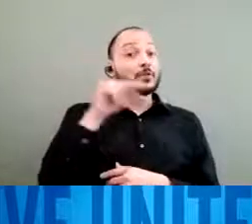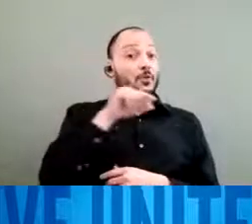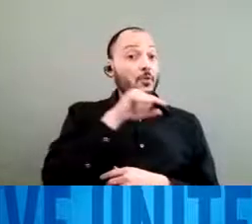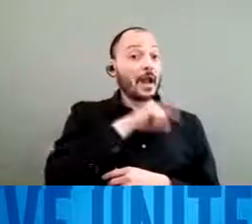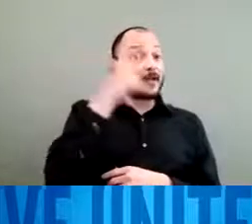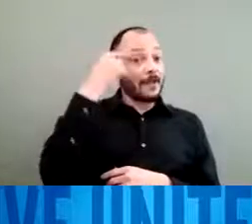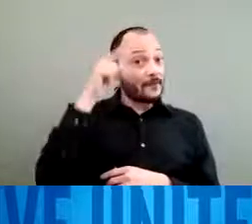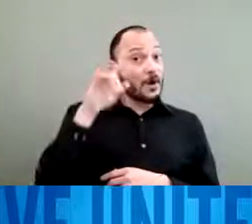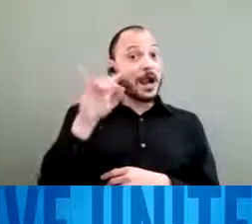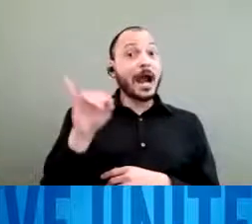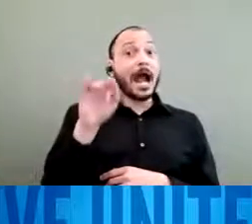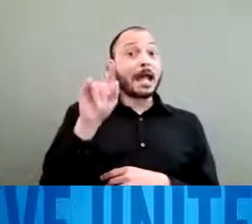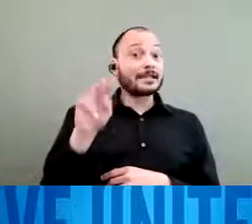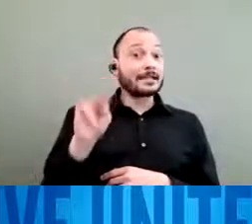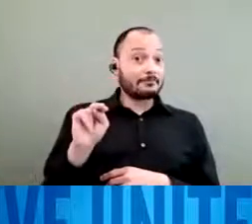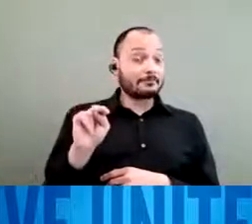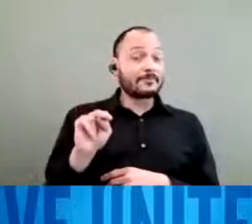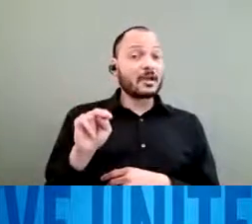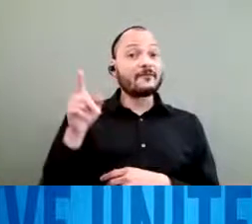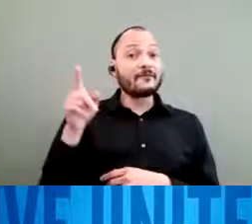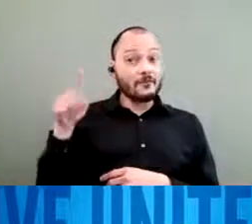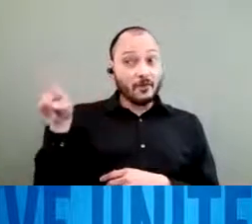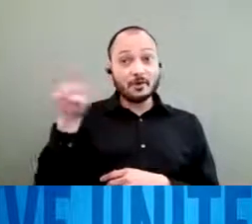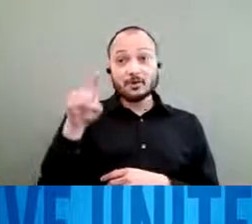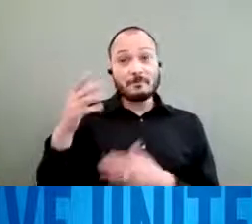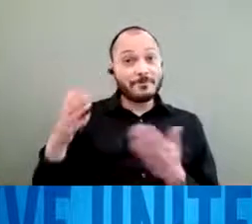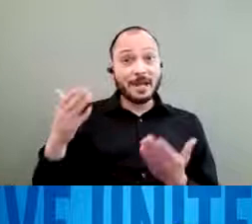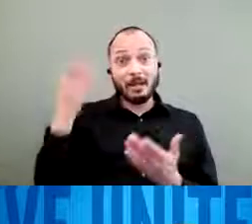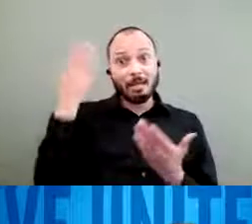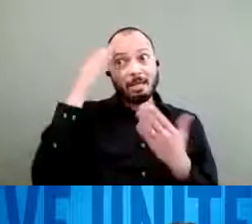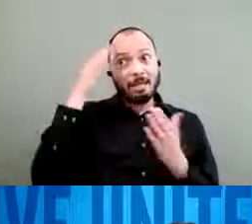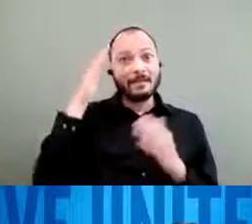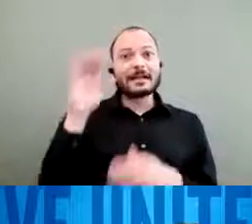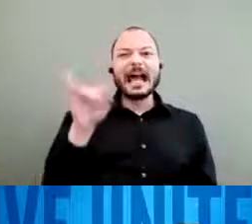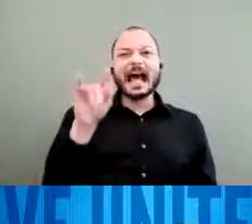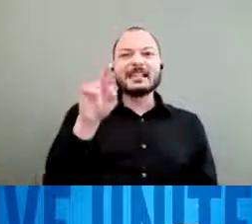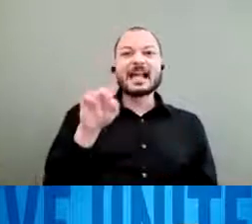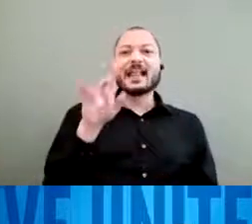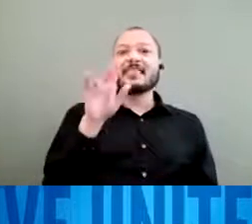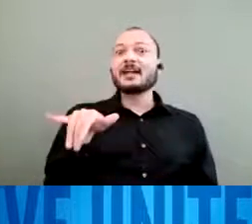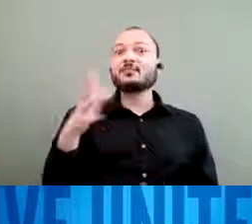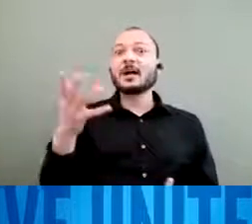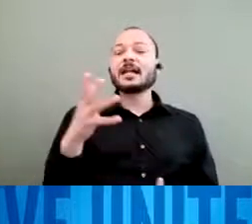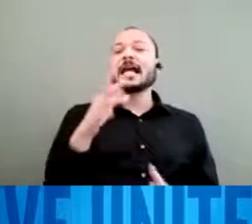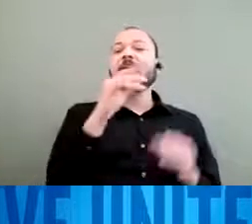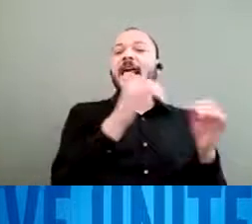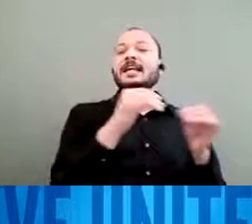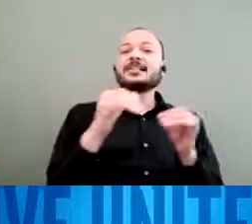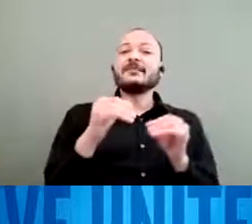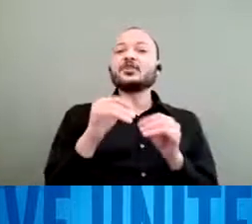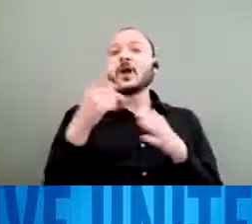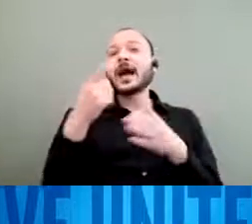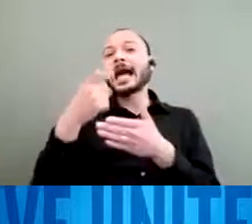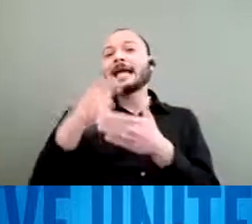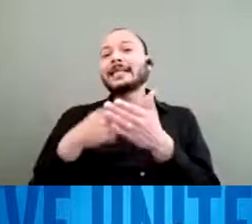ITIN? For those of you who might not be familiar with the term, that's an individual tax identification